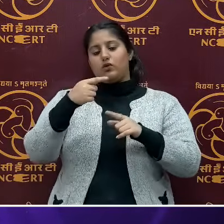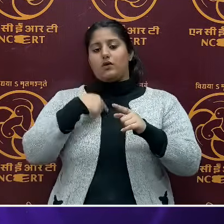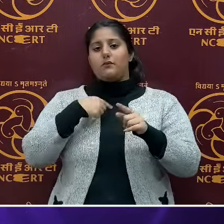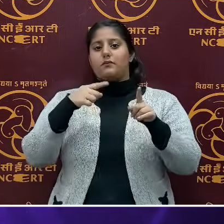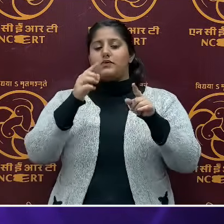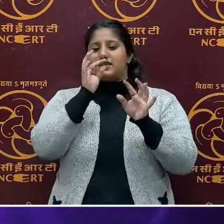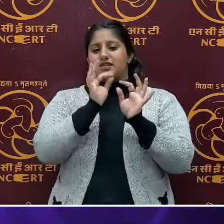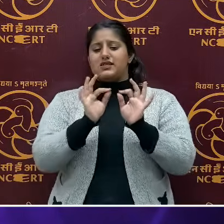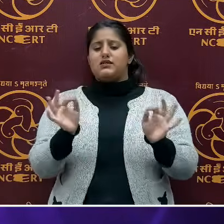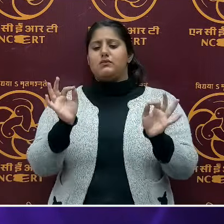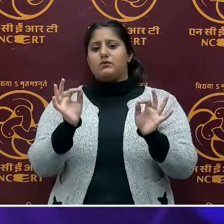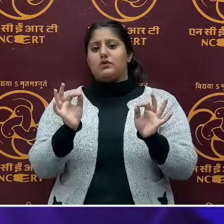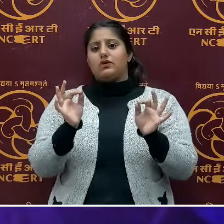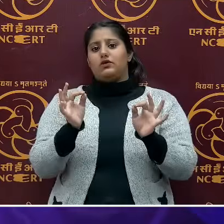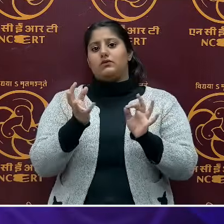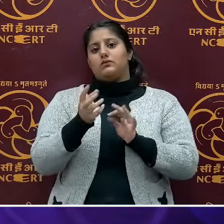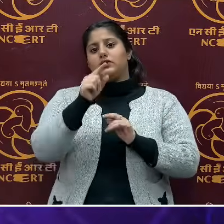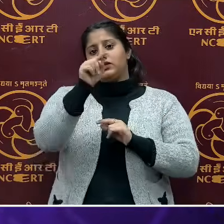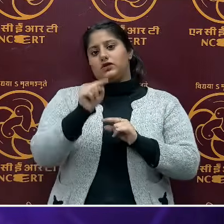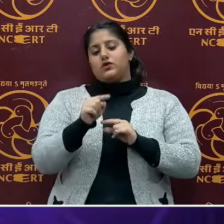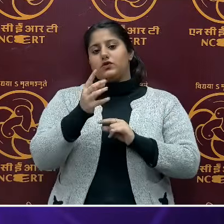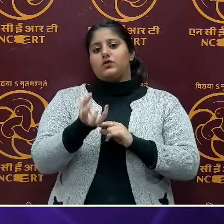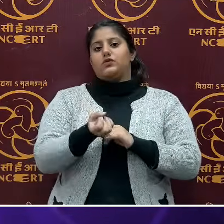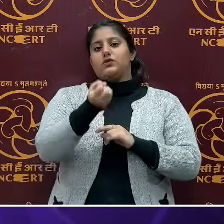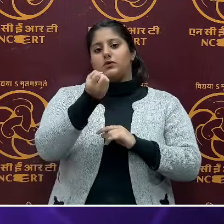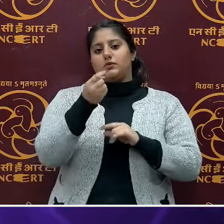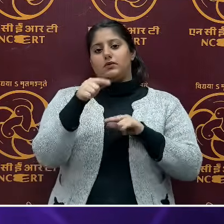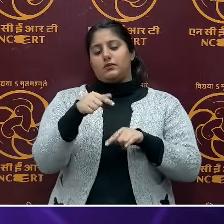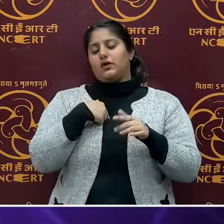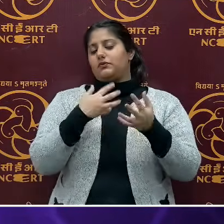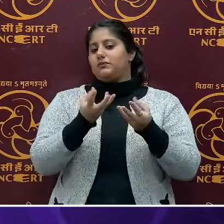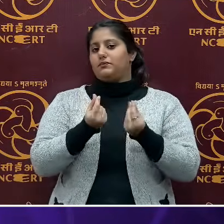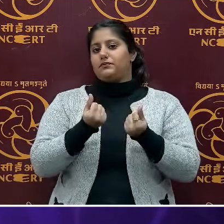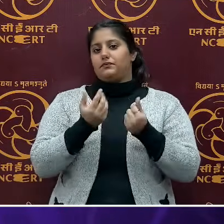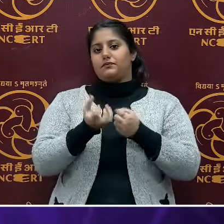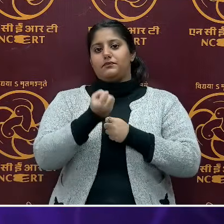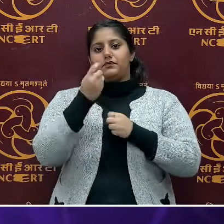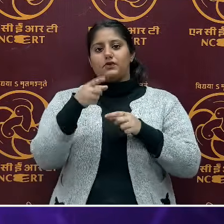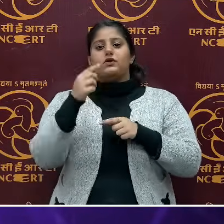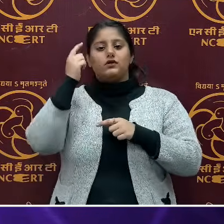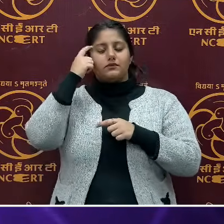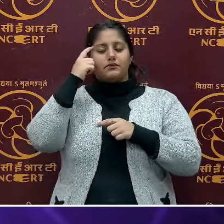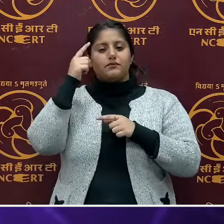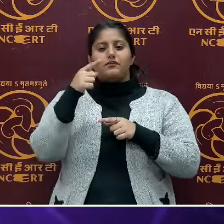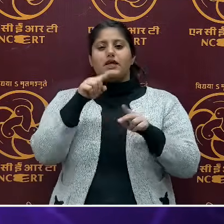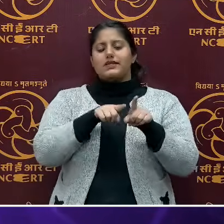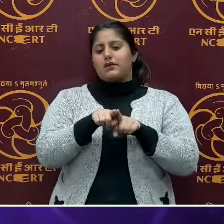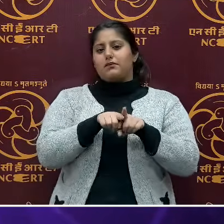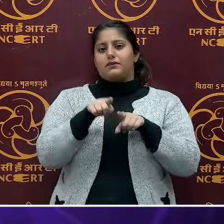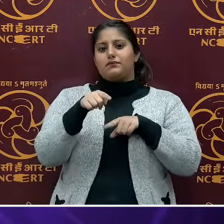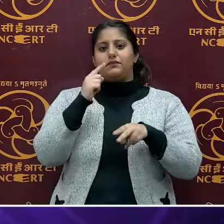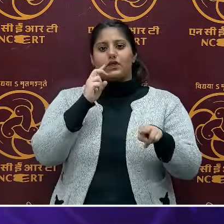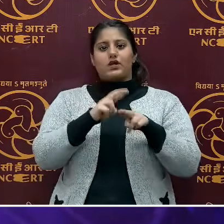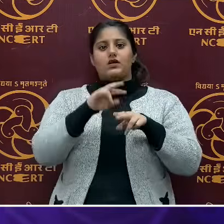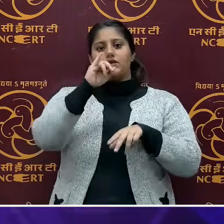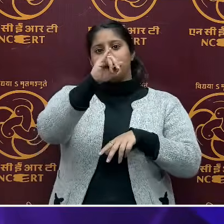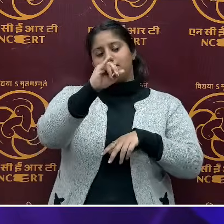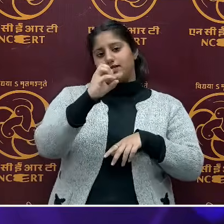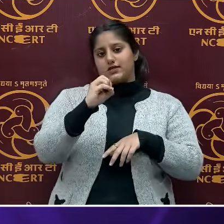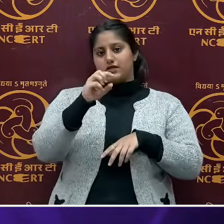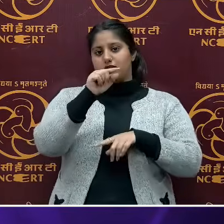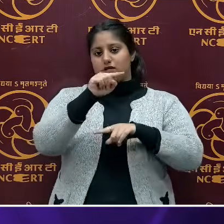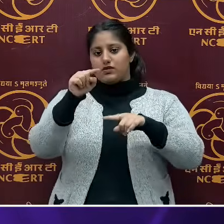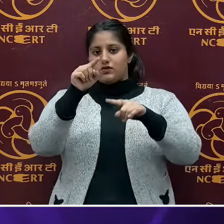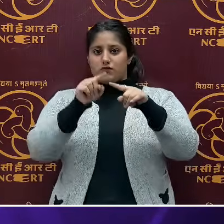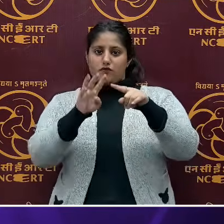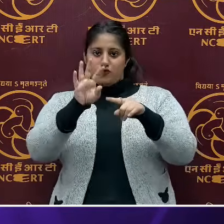the simplest form of the ratio whatever is given to us. Suppose for example 60 is to 40. We can